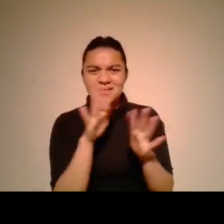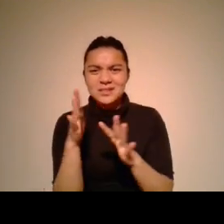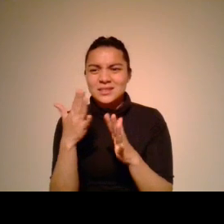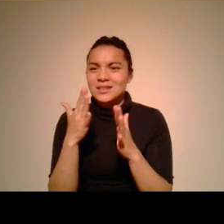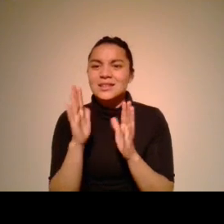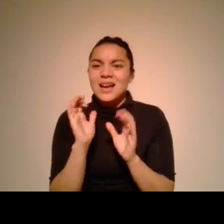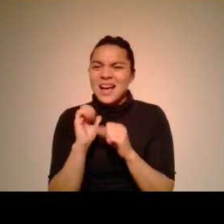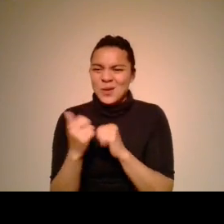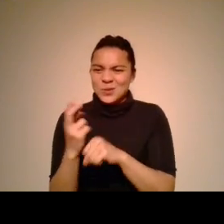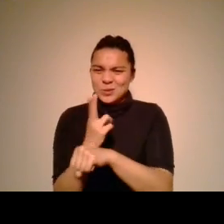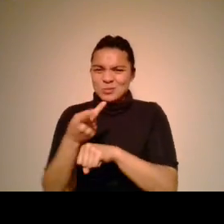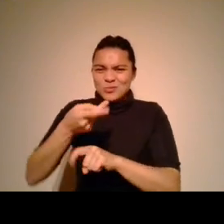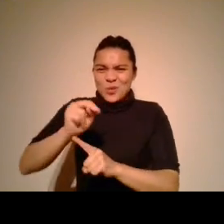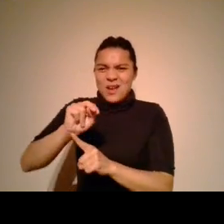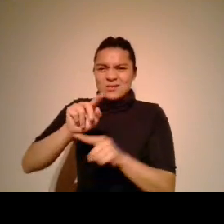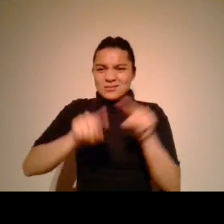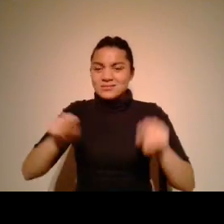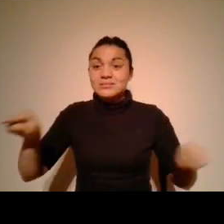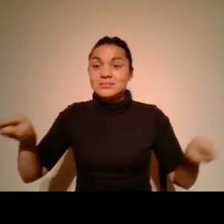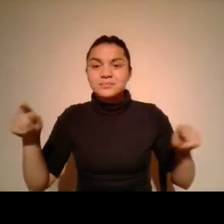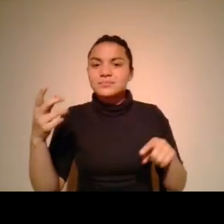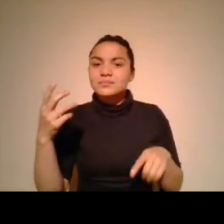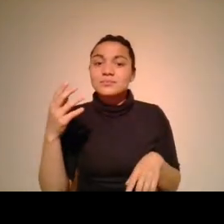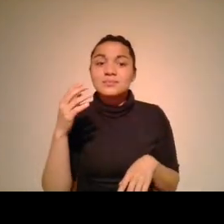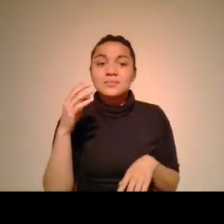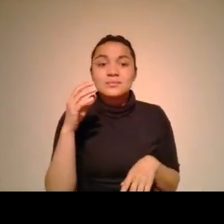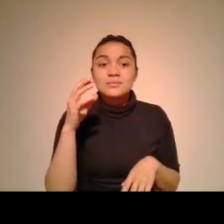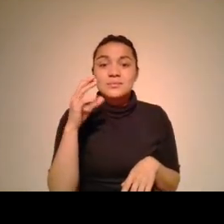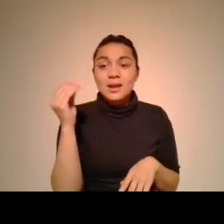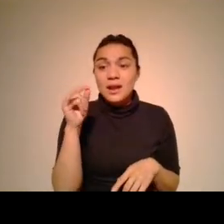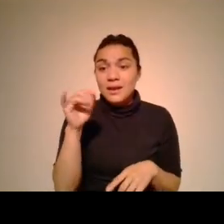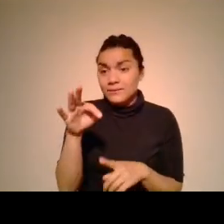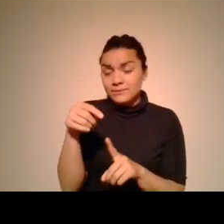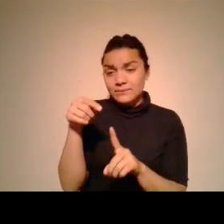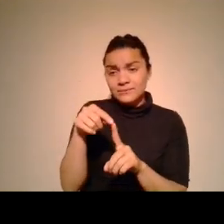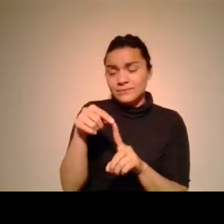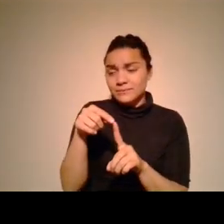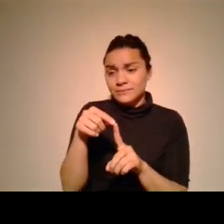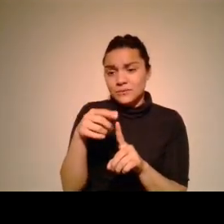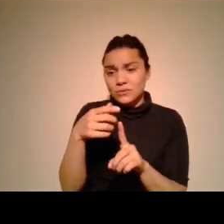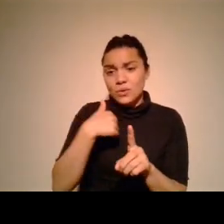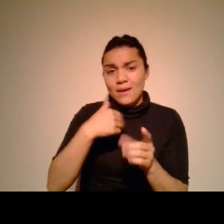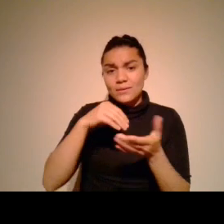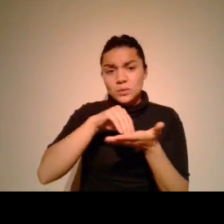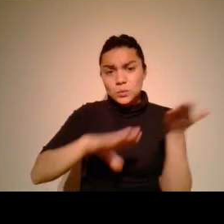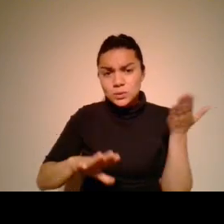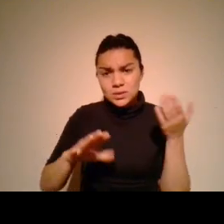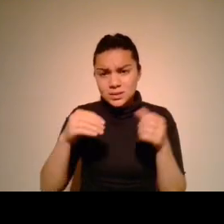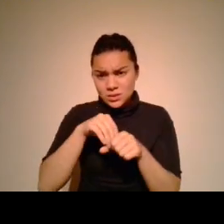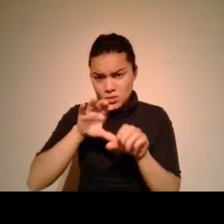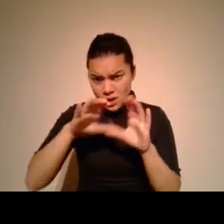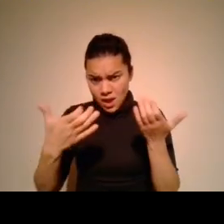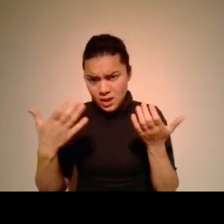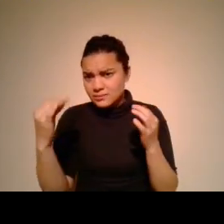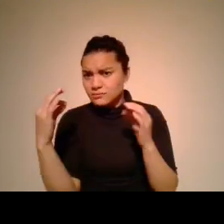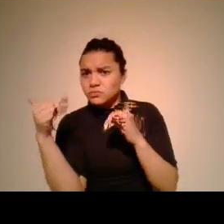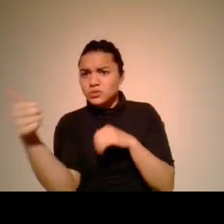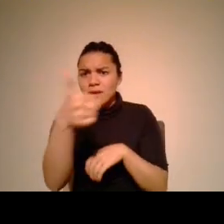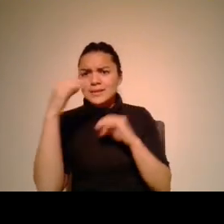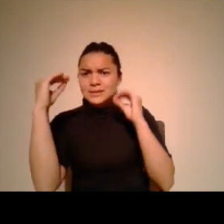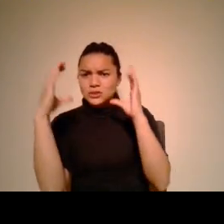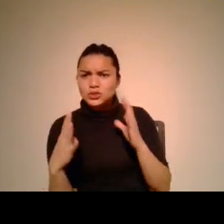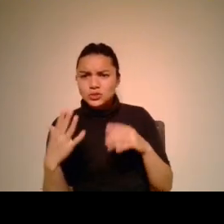an instructor and you have an undergraduate in your class who asks to be referred to by they, them, but you haven't really successfully